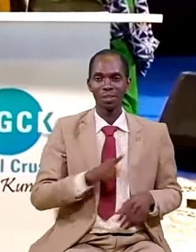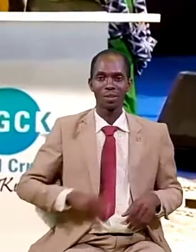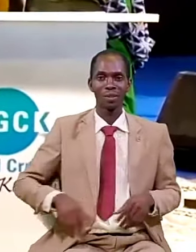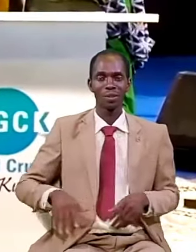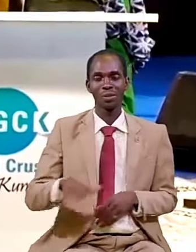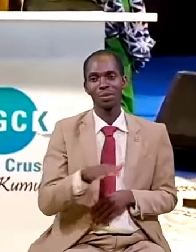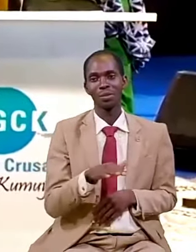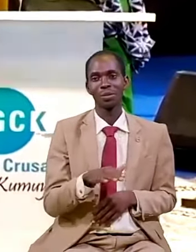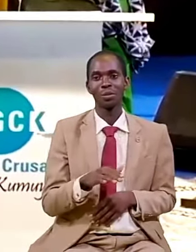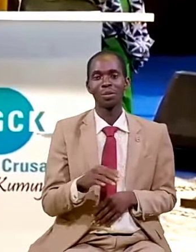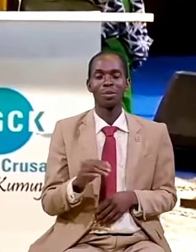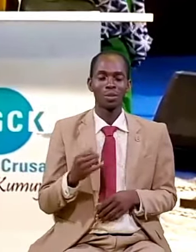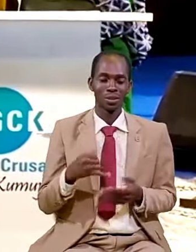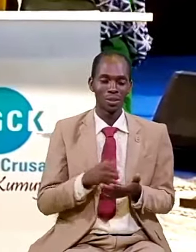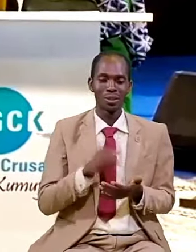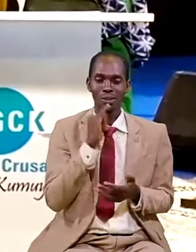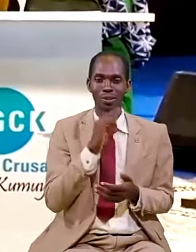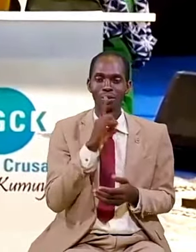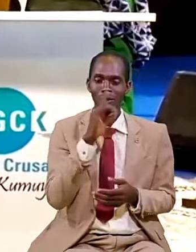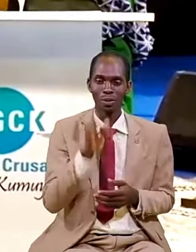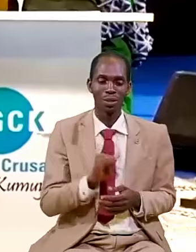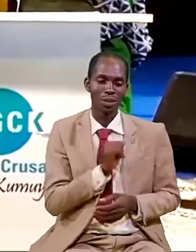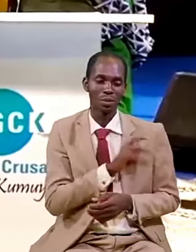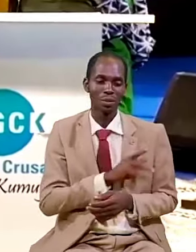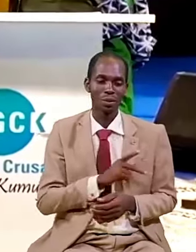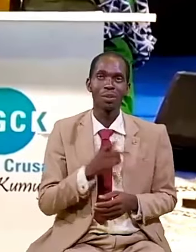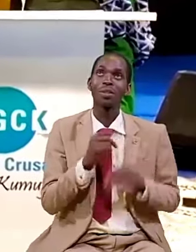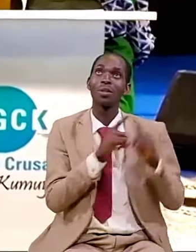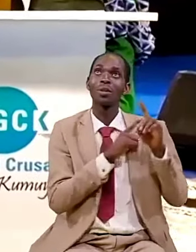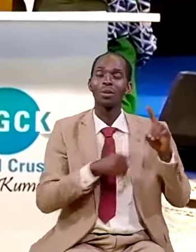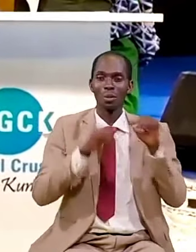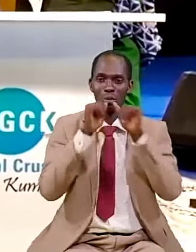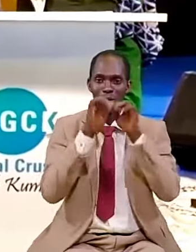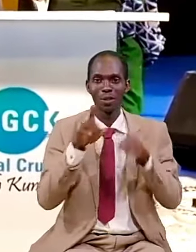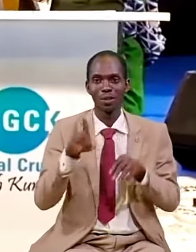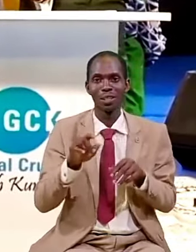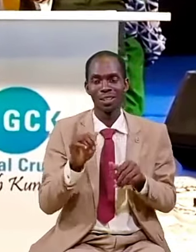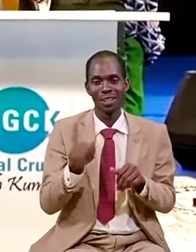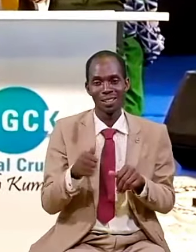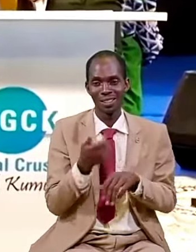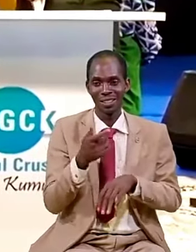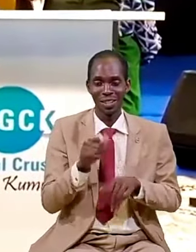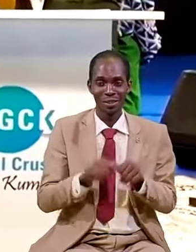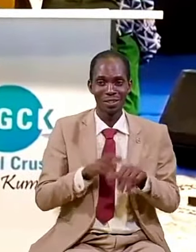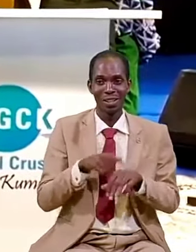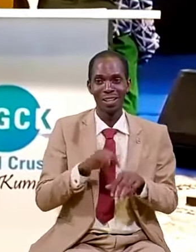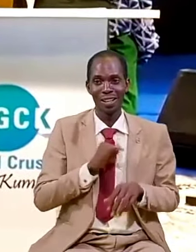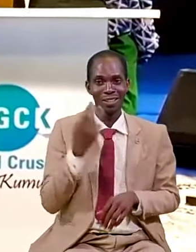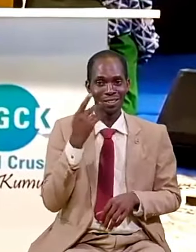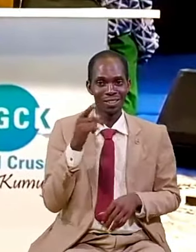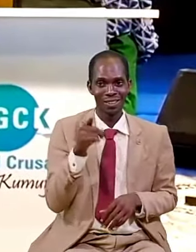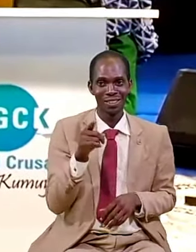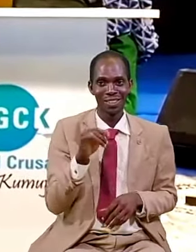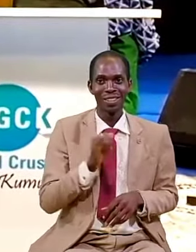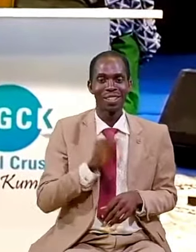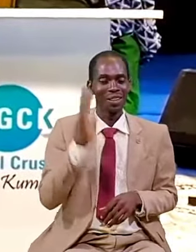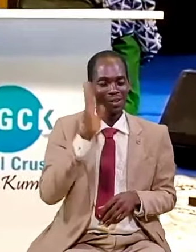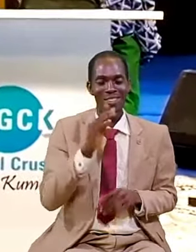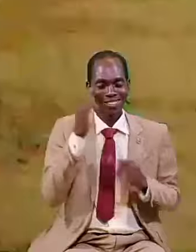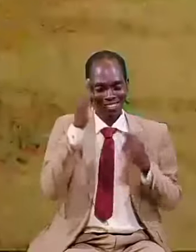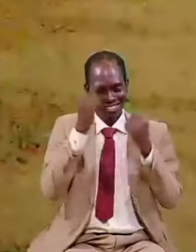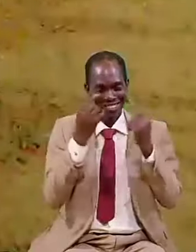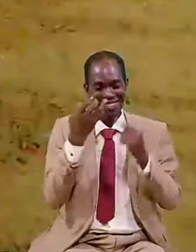really appreciated. The Lord bless you. Every time I see this, I'll be thinking of Ukari